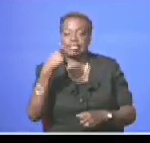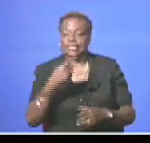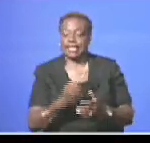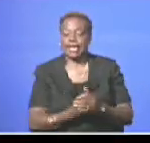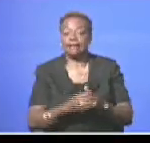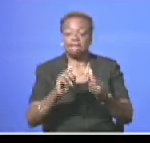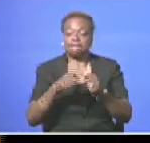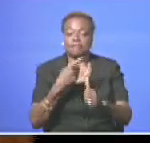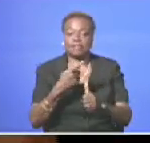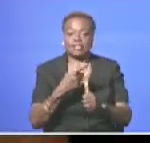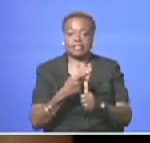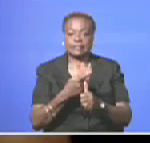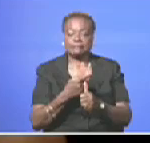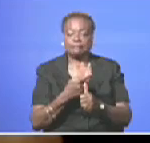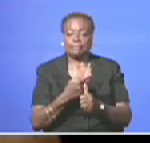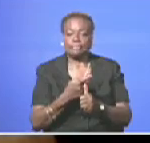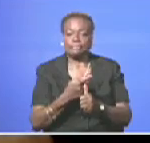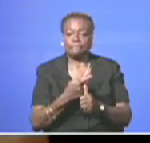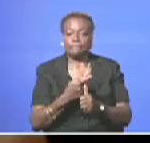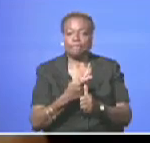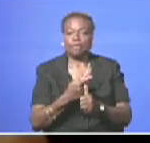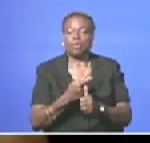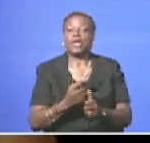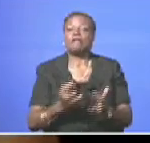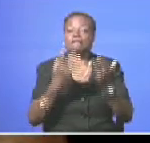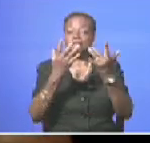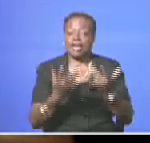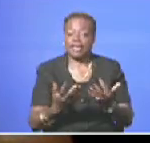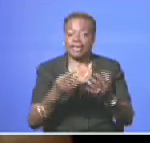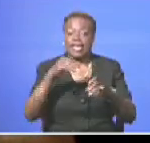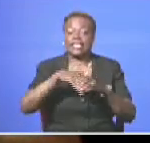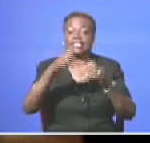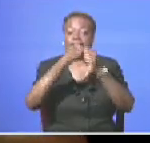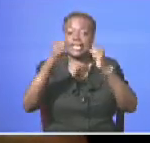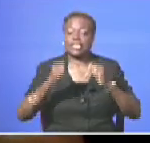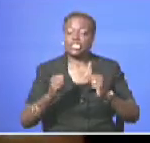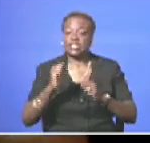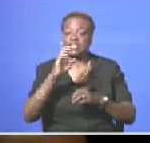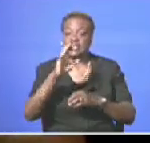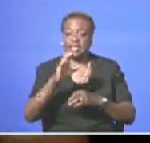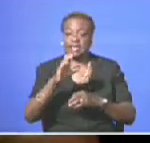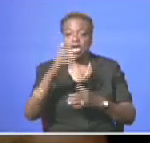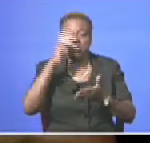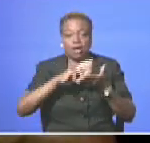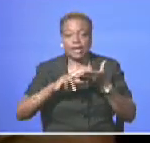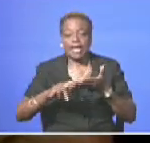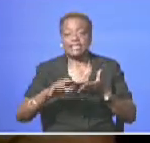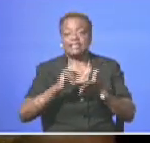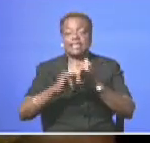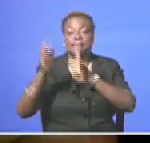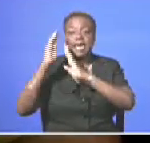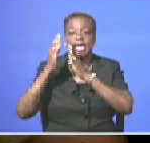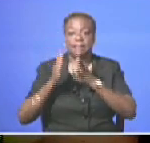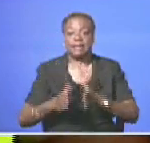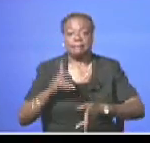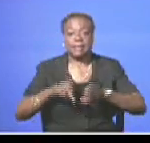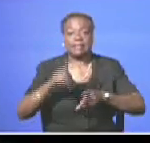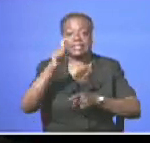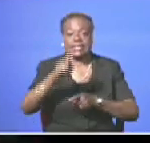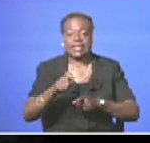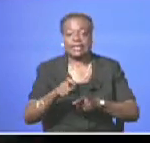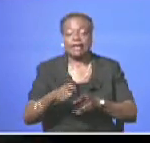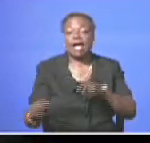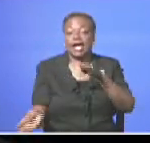First of all, unexpectedly, we had the fire in Station C at Clifton Pier. And so recognizing that the Bahamian people needed additional generation